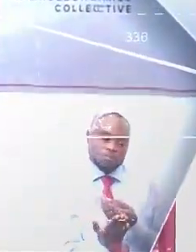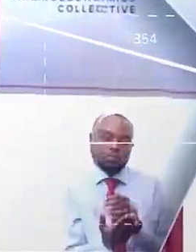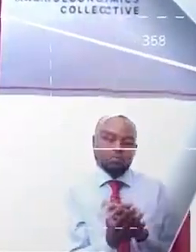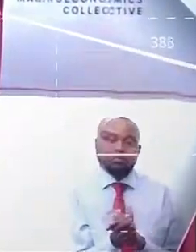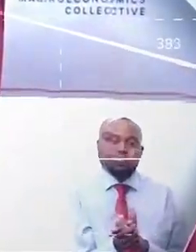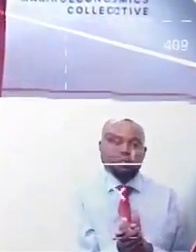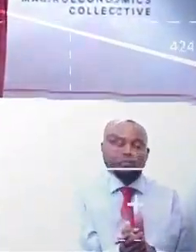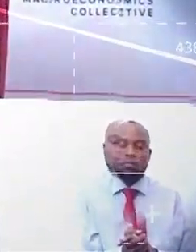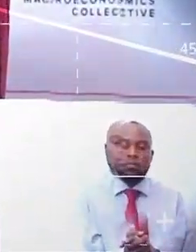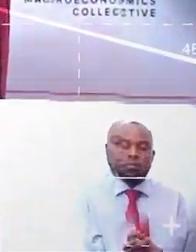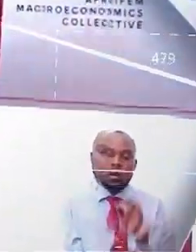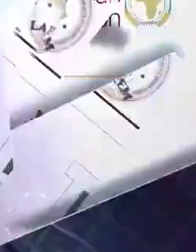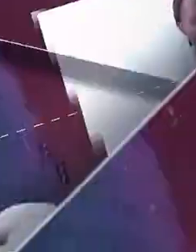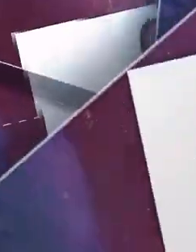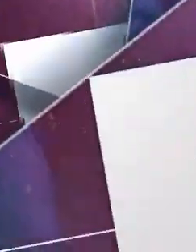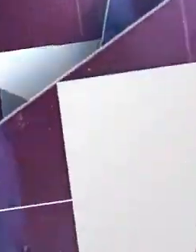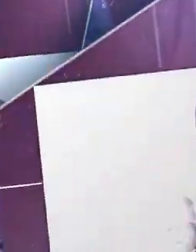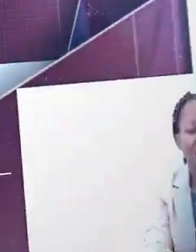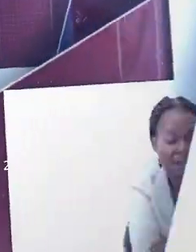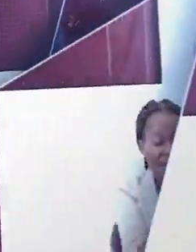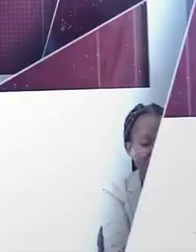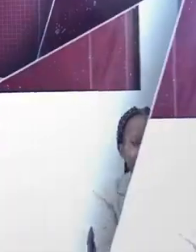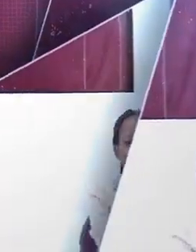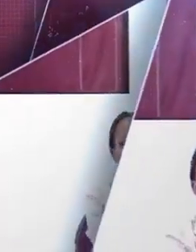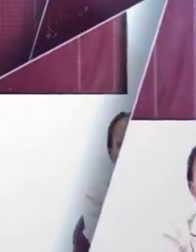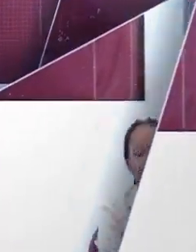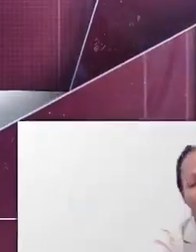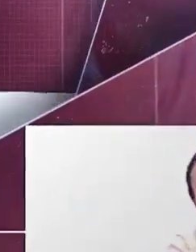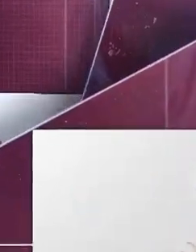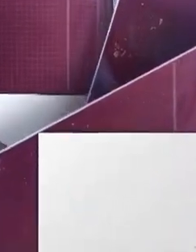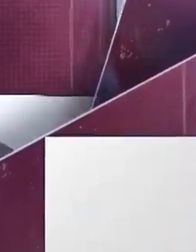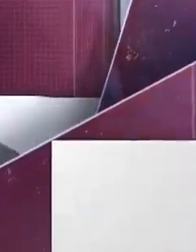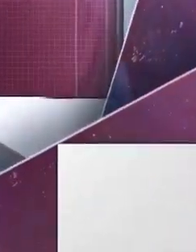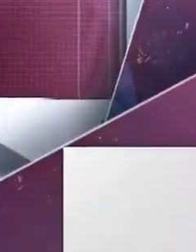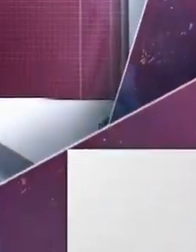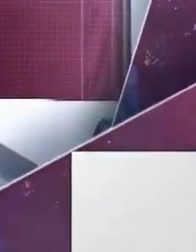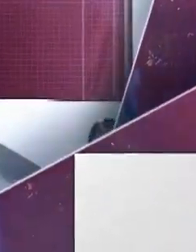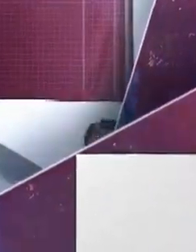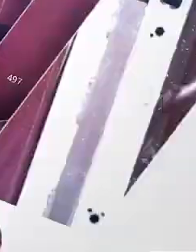You and I are the people who hold our governments to